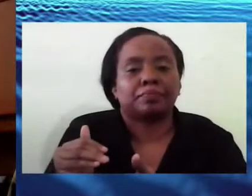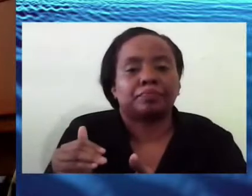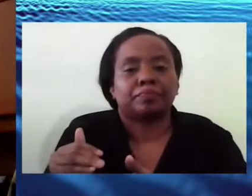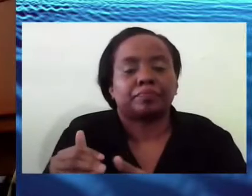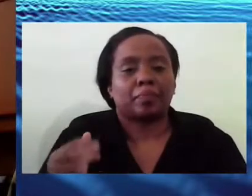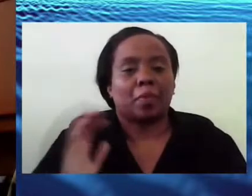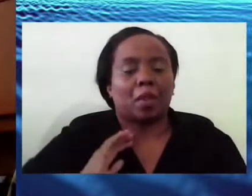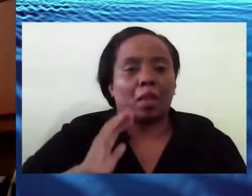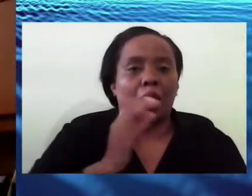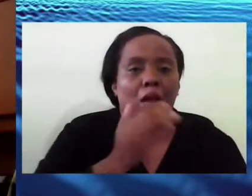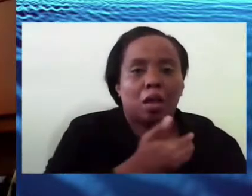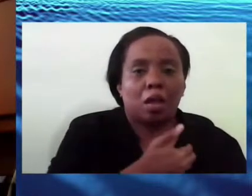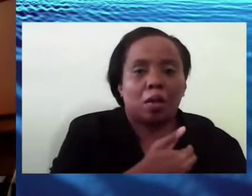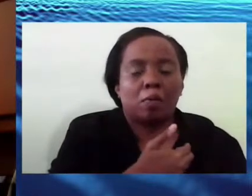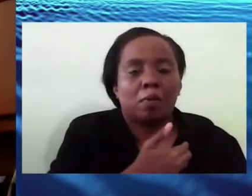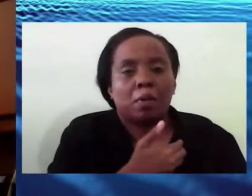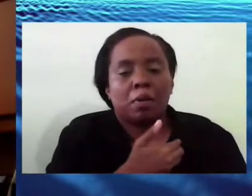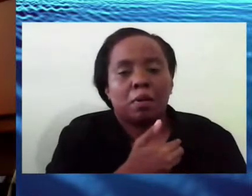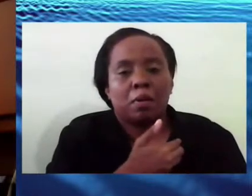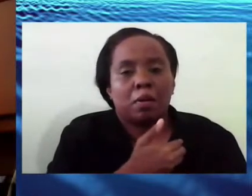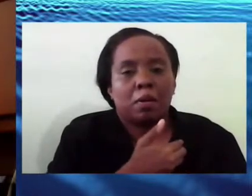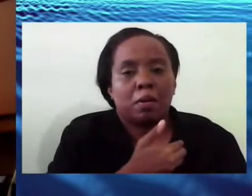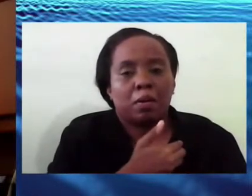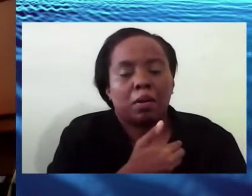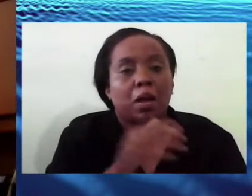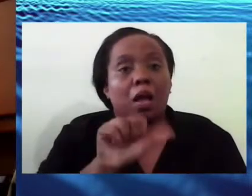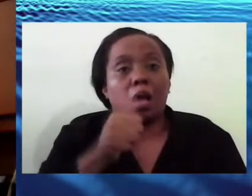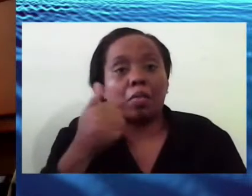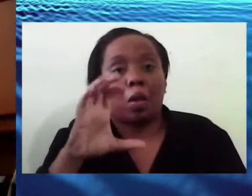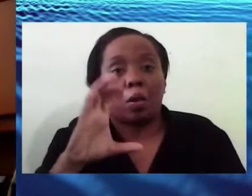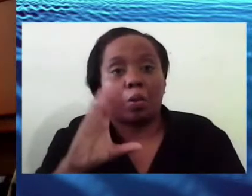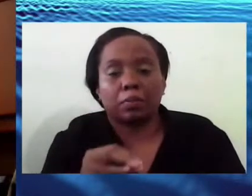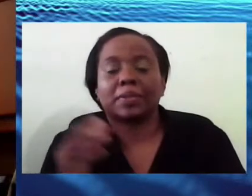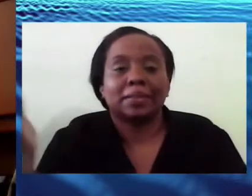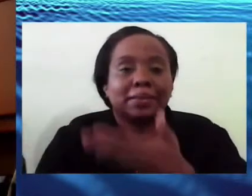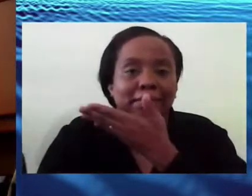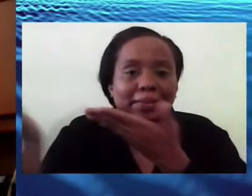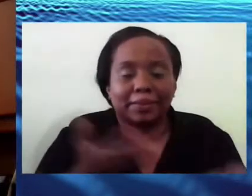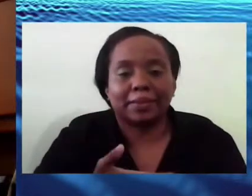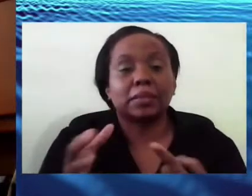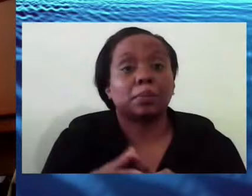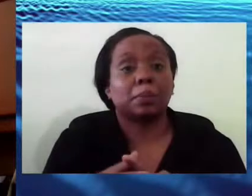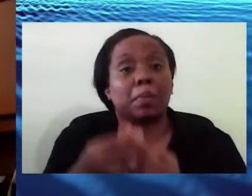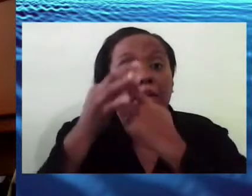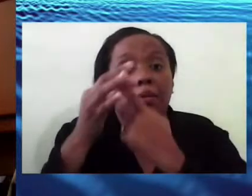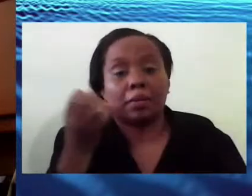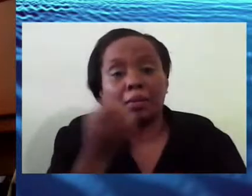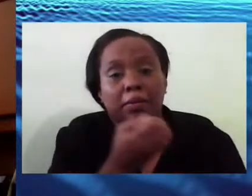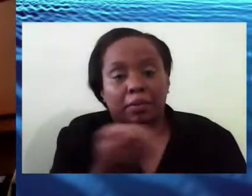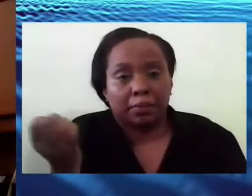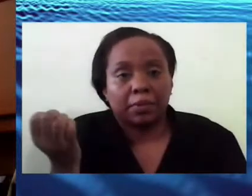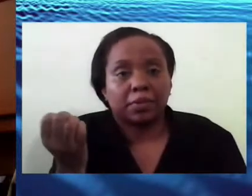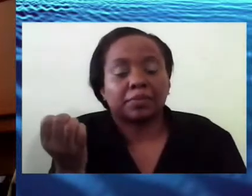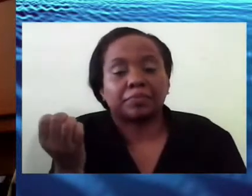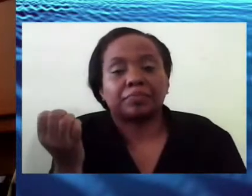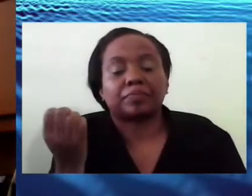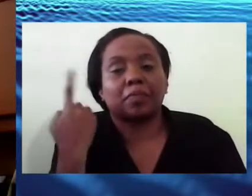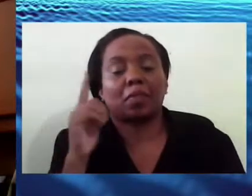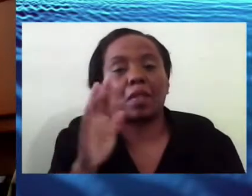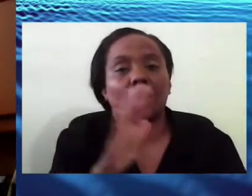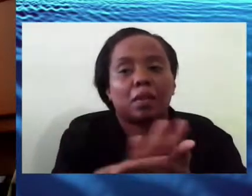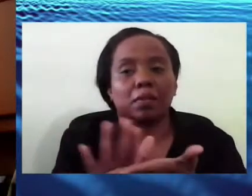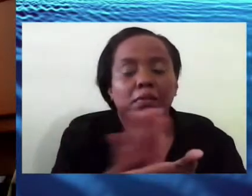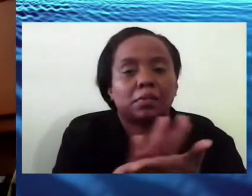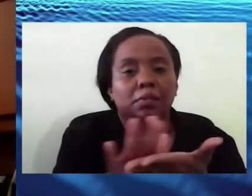partners did not hesitate to support us. They sent additional equipment, specialist equipment, to ensure that we could clean the